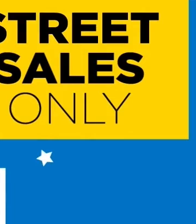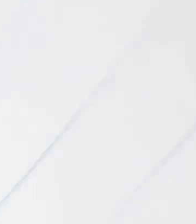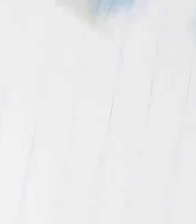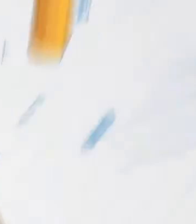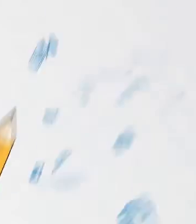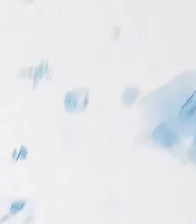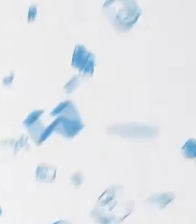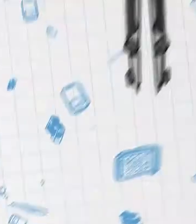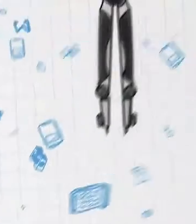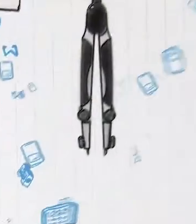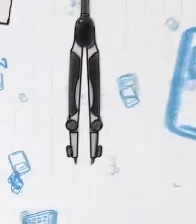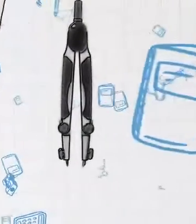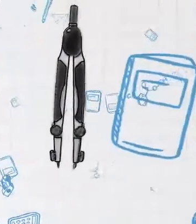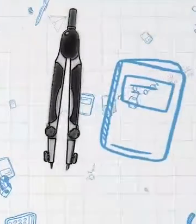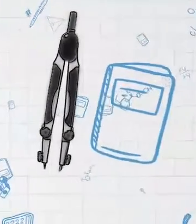Zoshi.